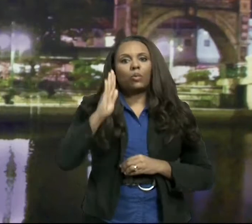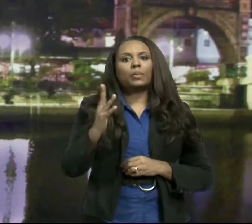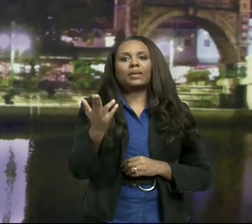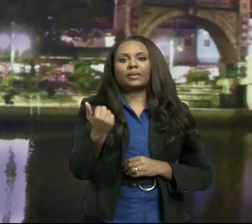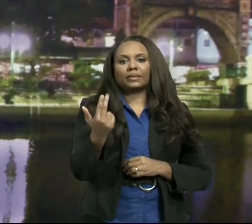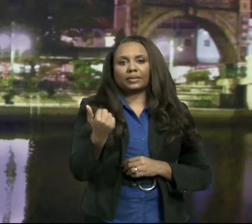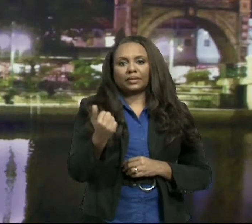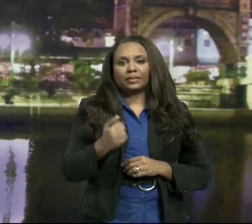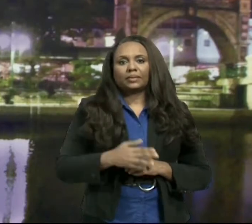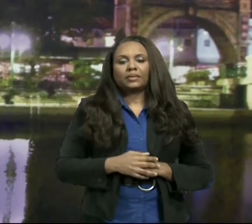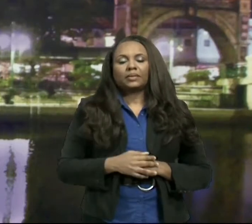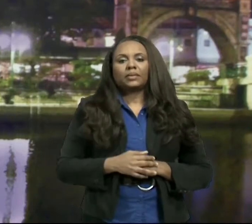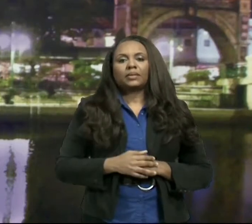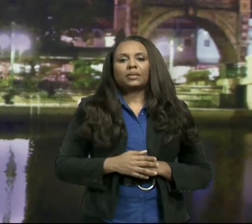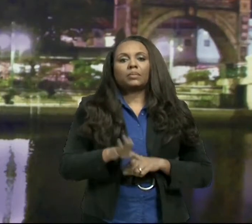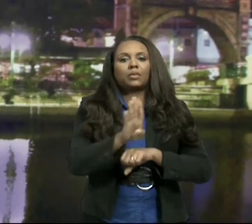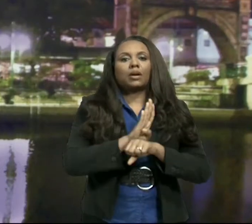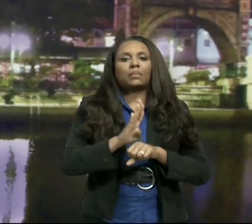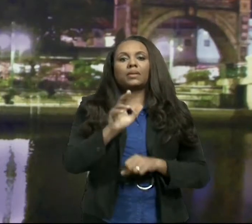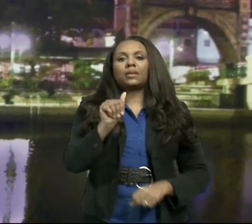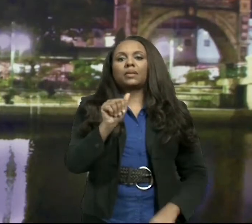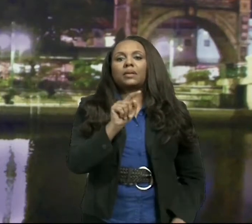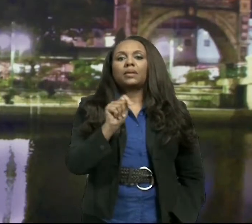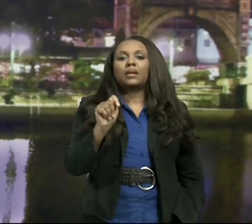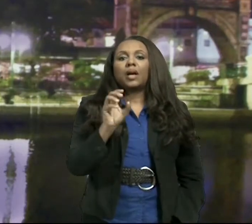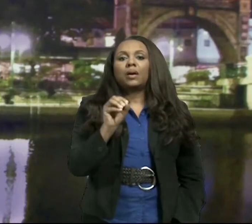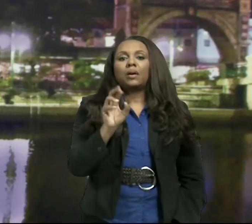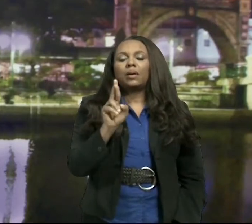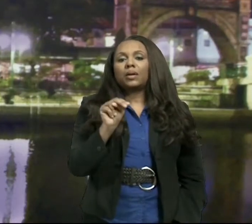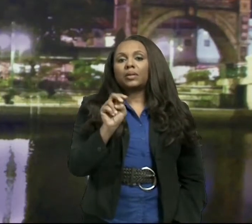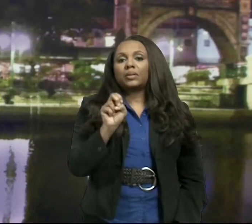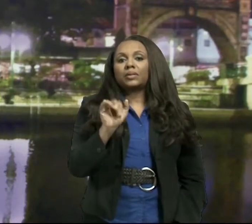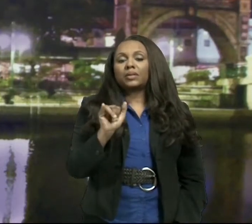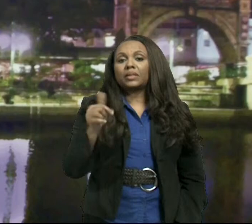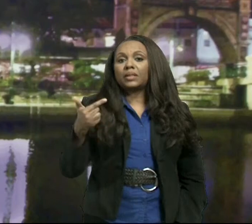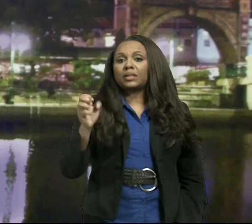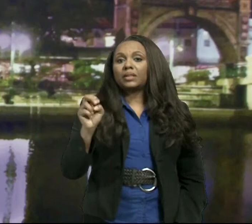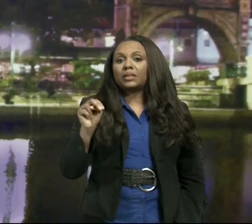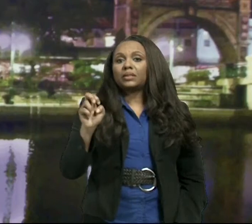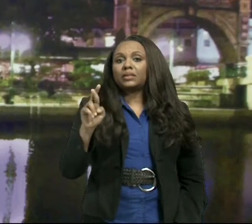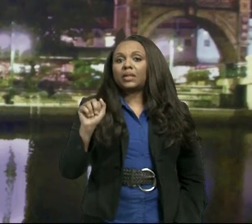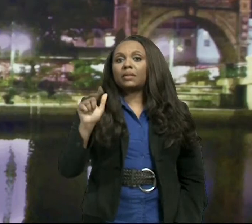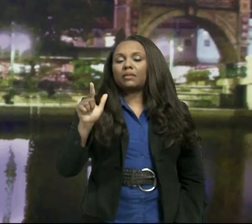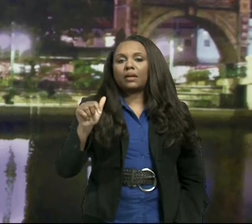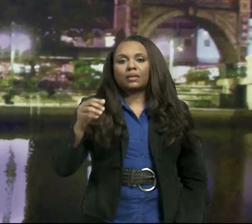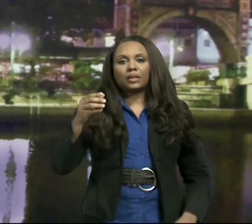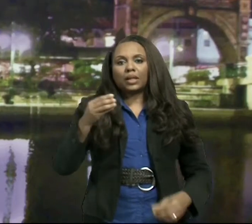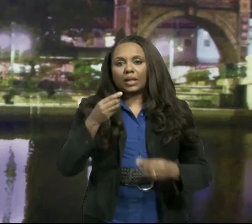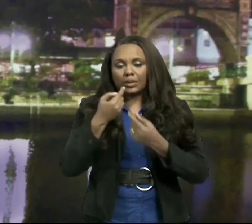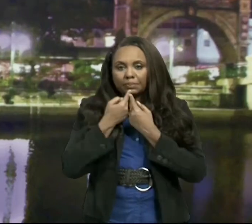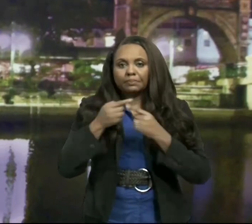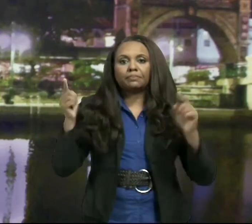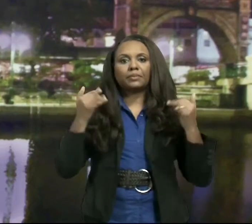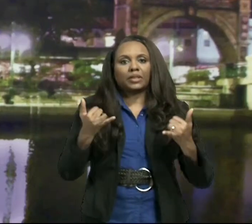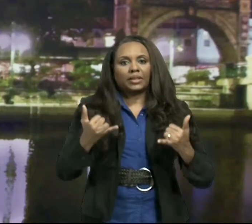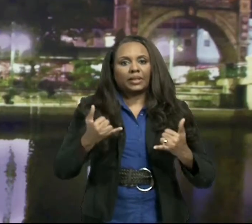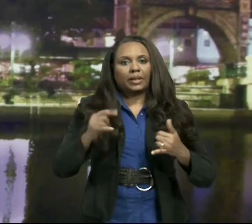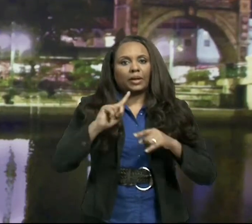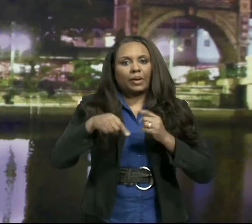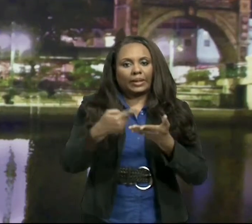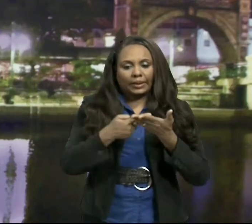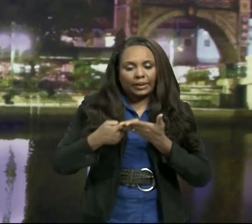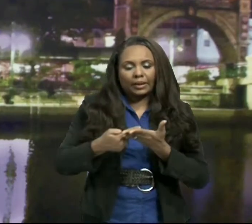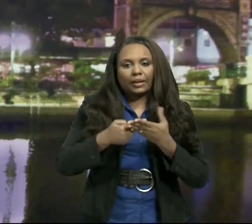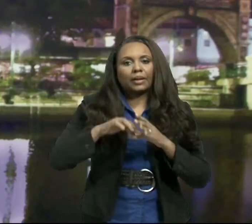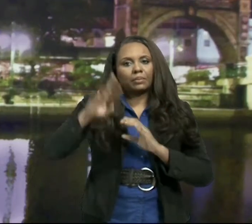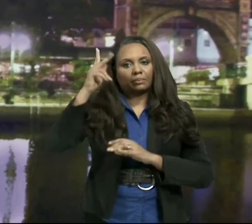Marshall as he led off debate on the second reading of the Supreme Court of Judicature Amendment Bill 2019 in the lower house, and